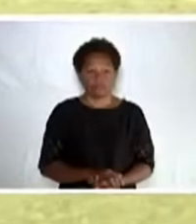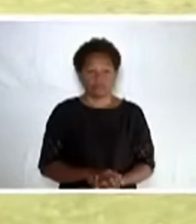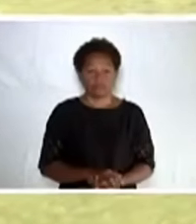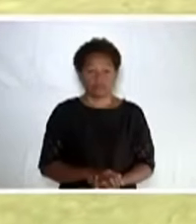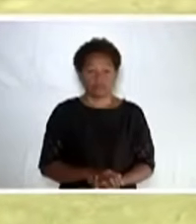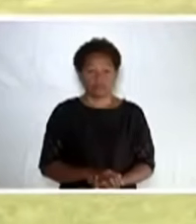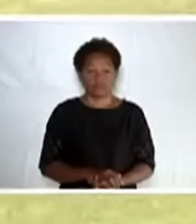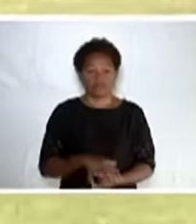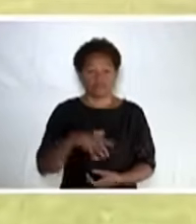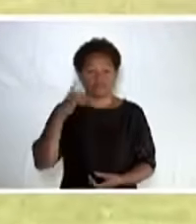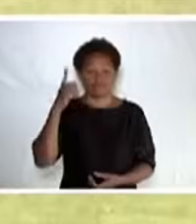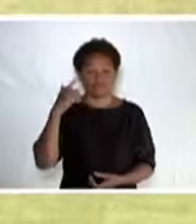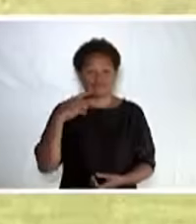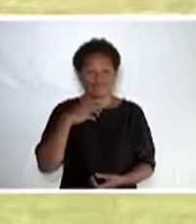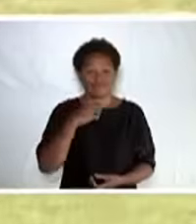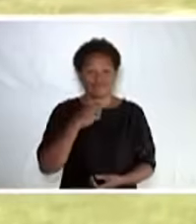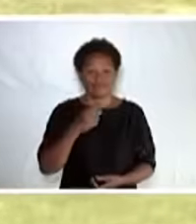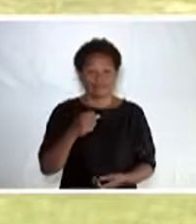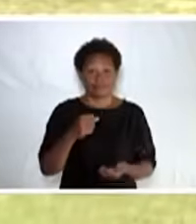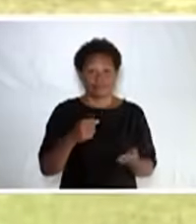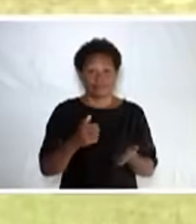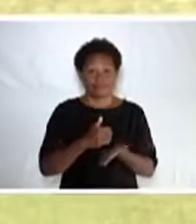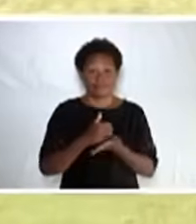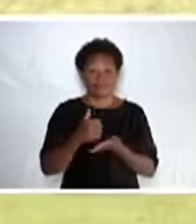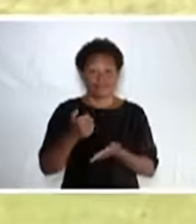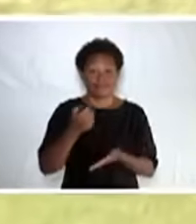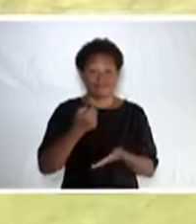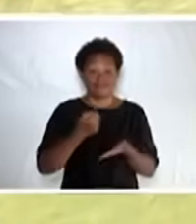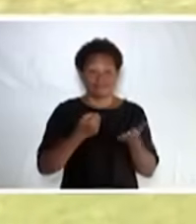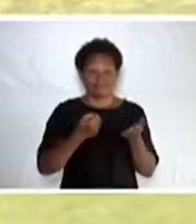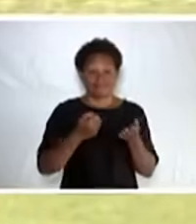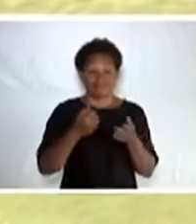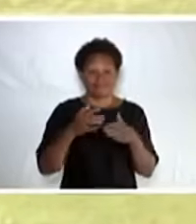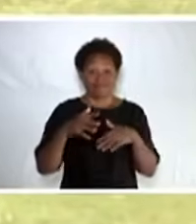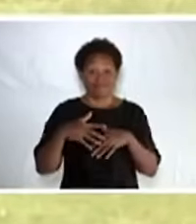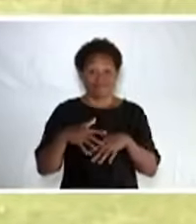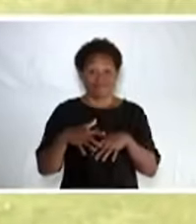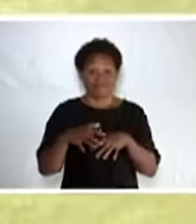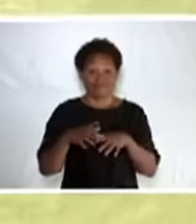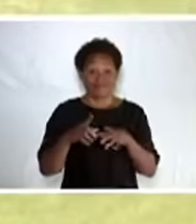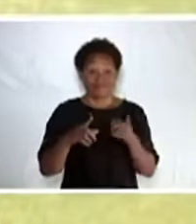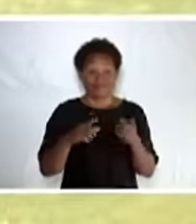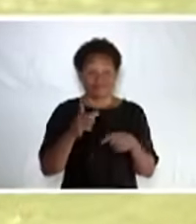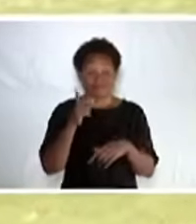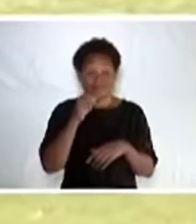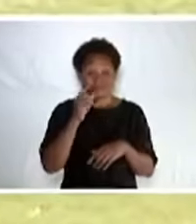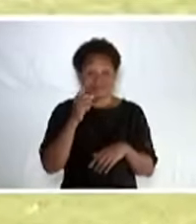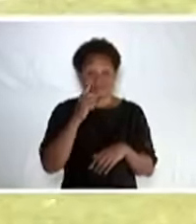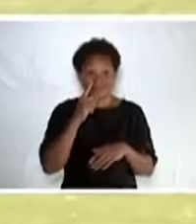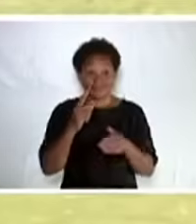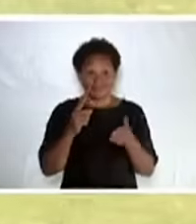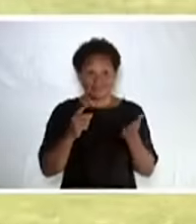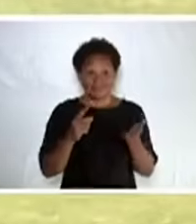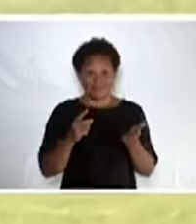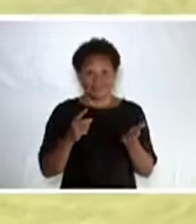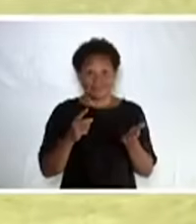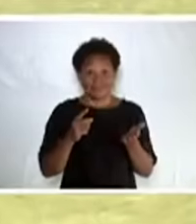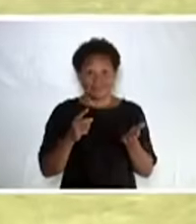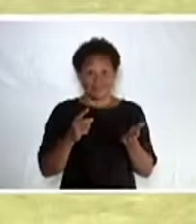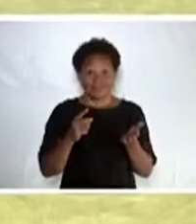ladies and gentlemen, as the number 6 detachment has marched past, we will now see the combined band of